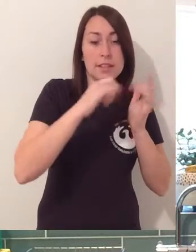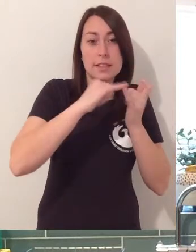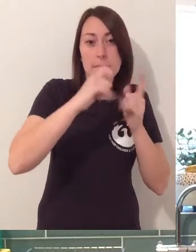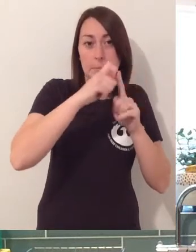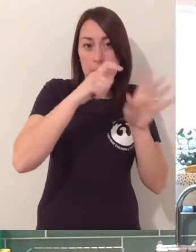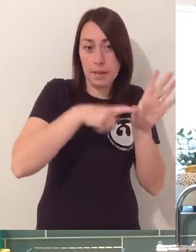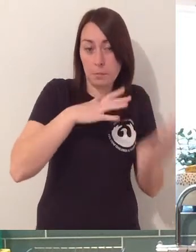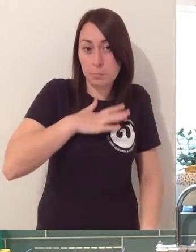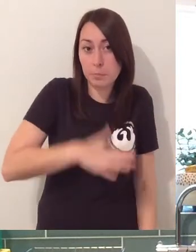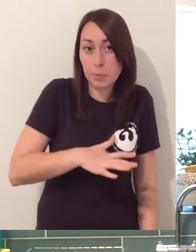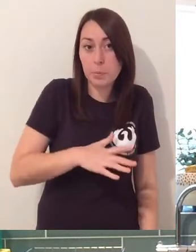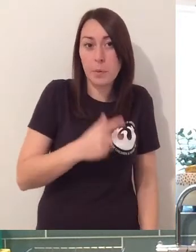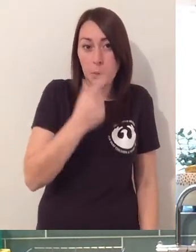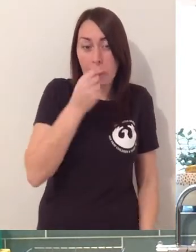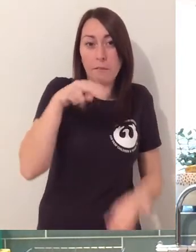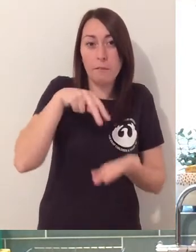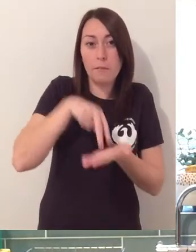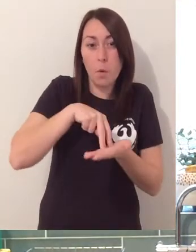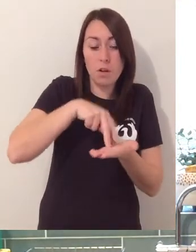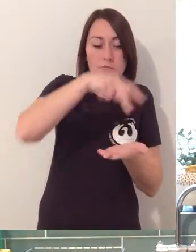fork and just score along the top.